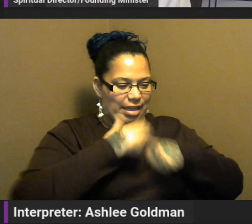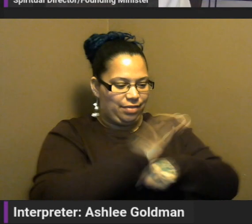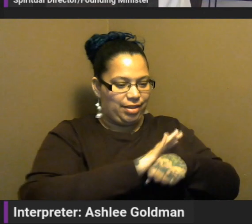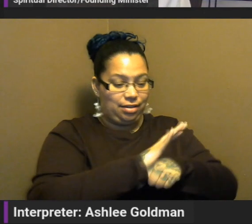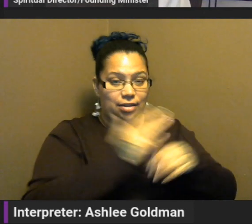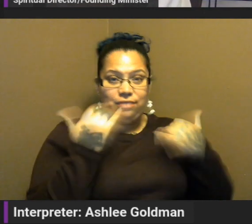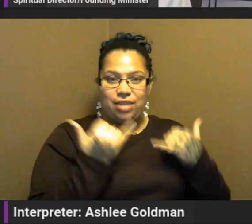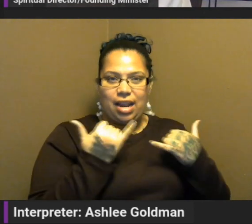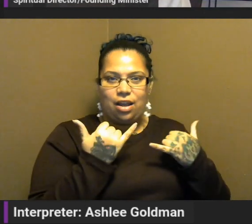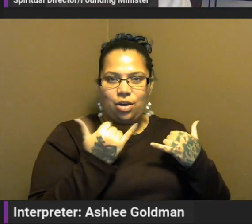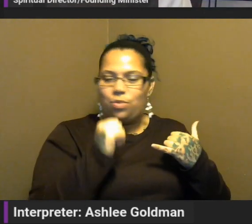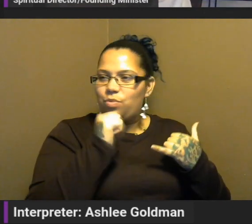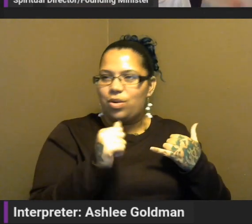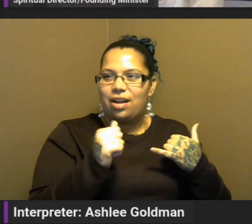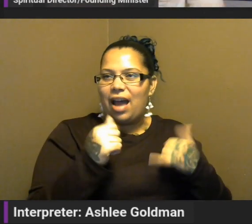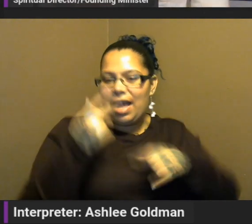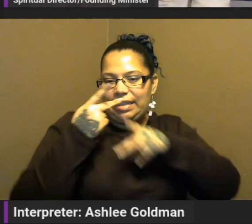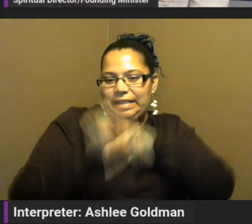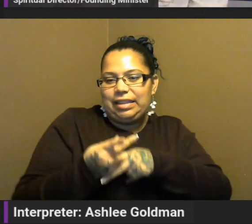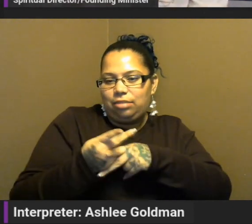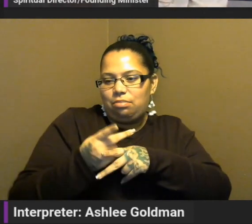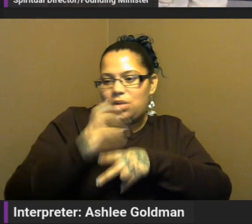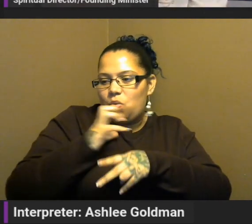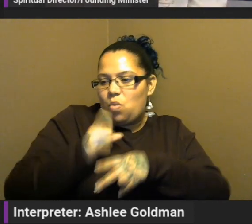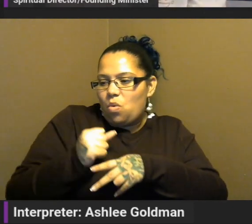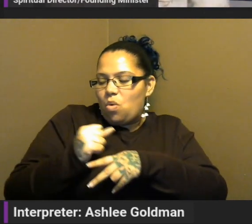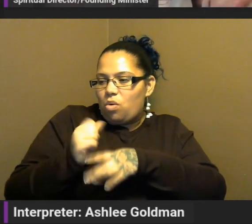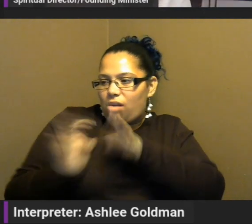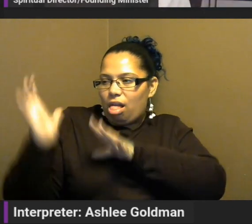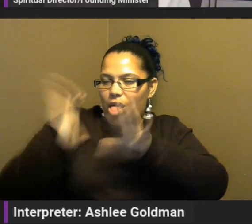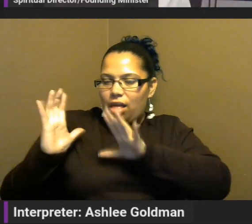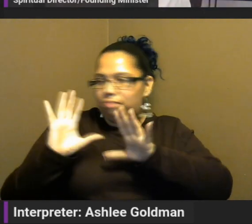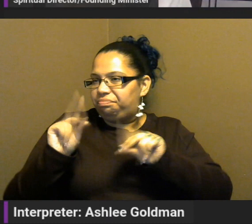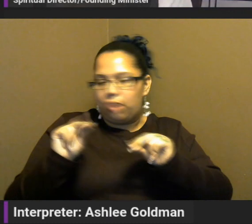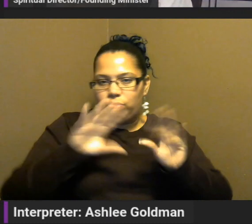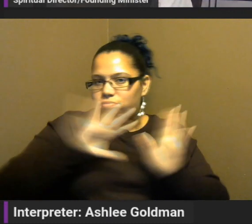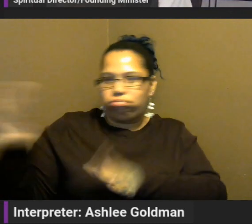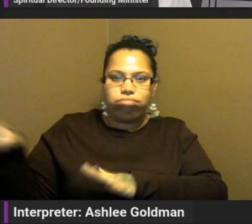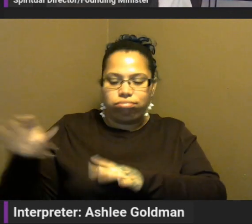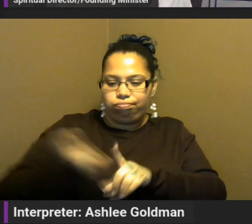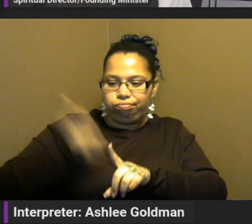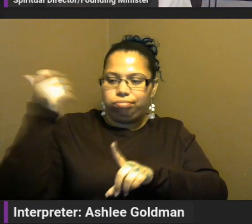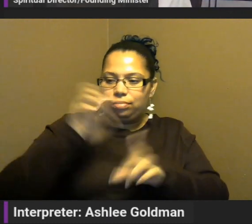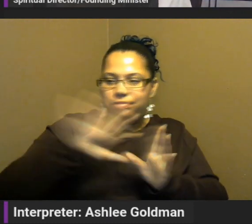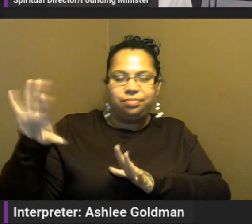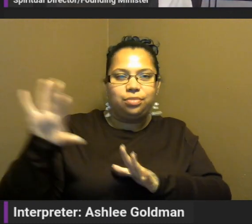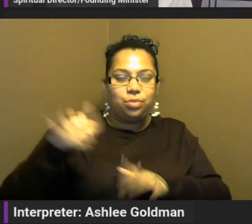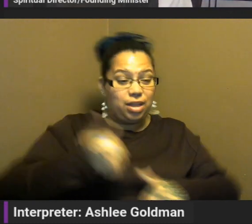the skeletons of what once was. We live in the now, no longer carrying the